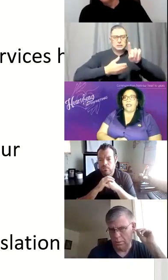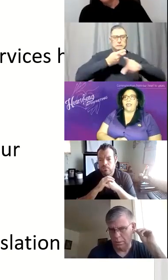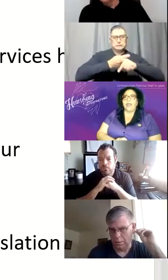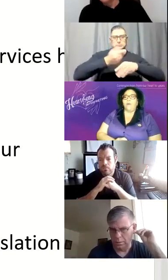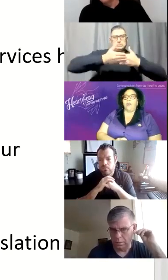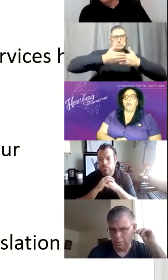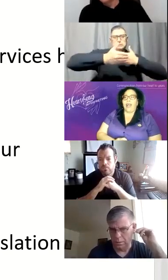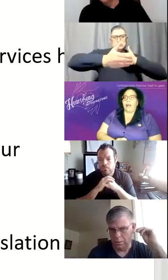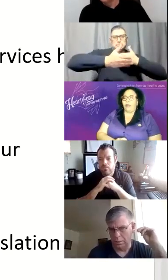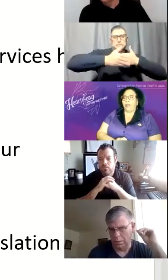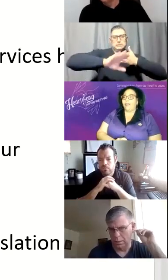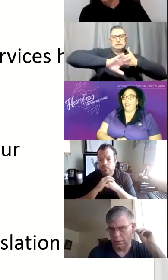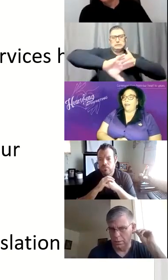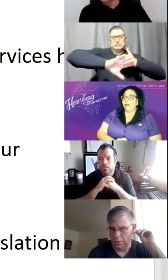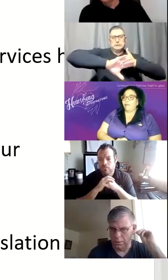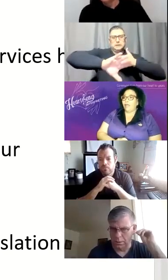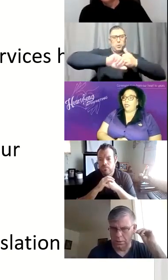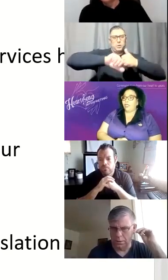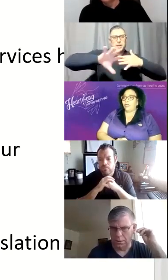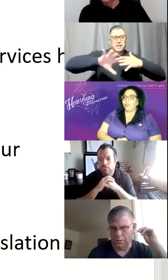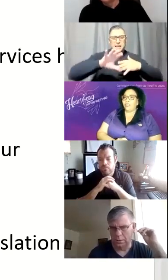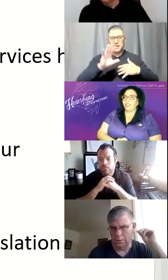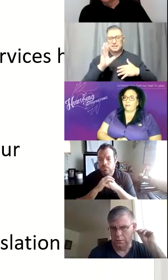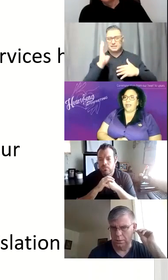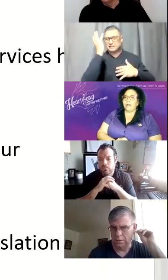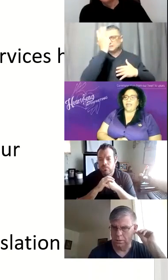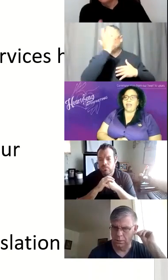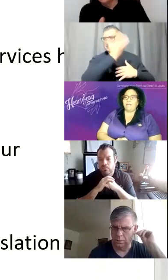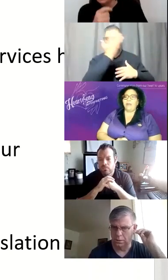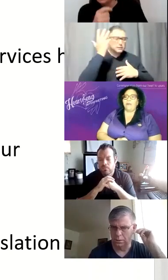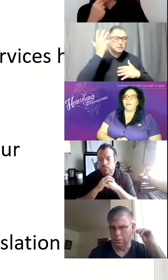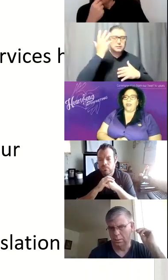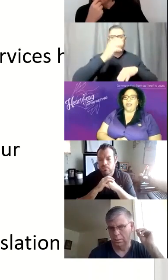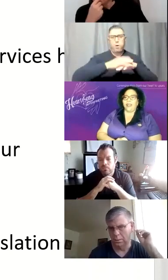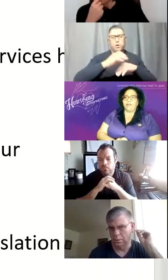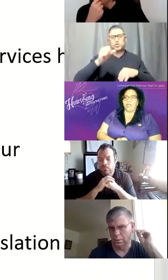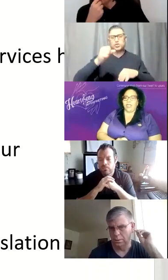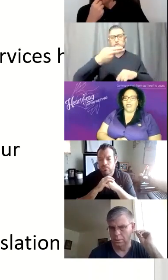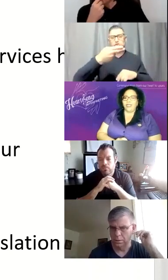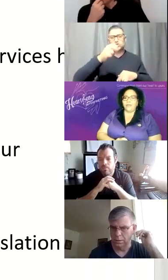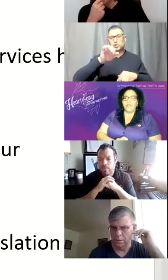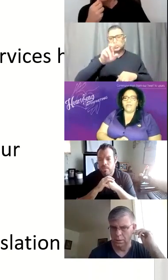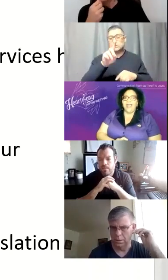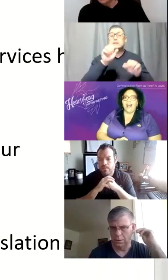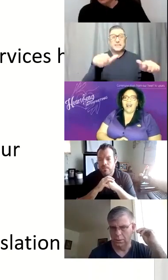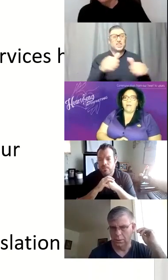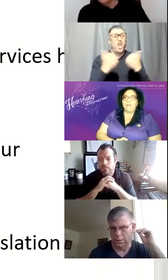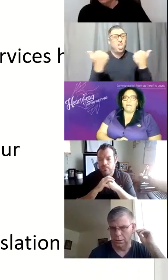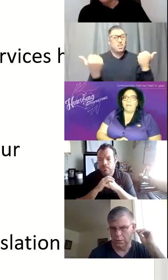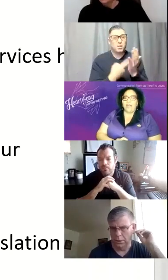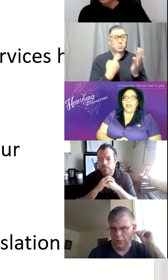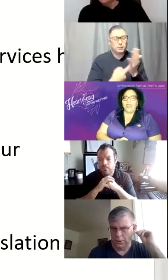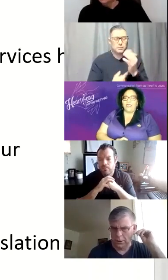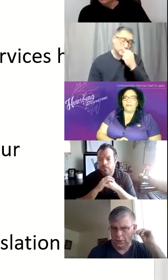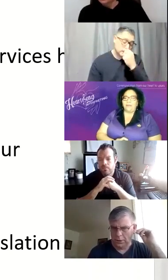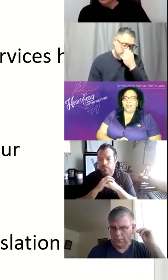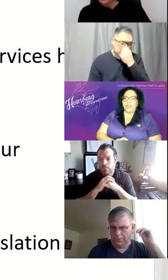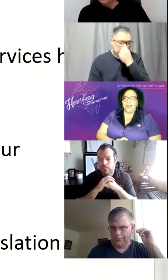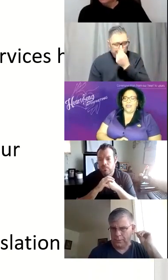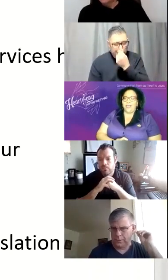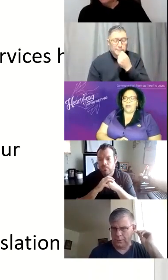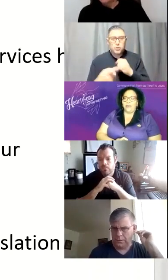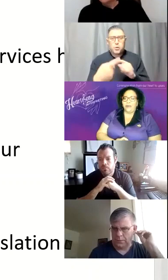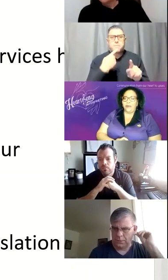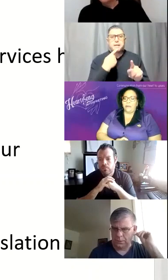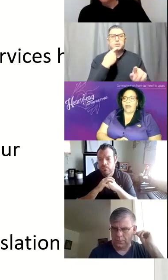distance without a glare on the face shield, which sometimes can be one heck of a challenge. But as you